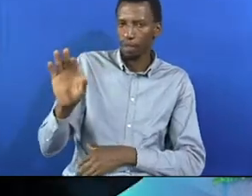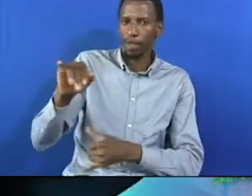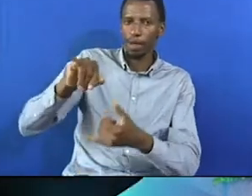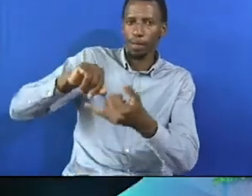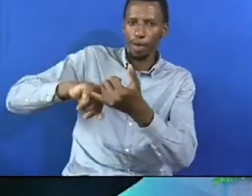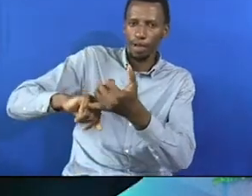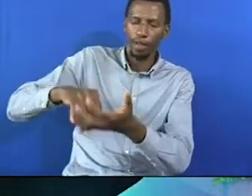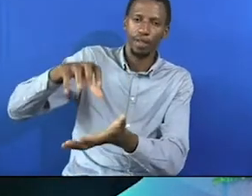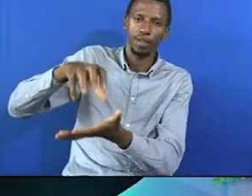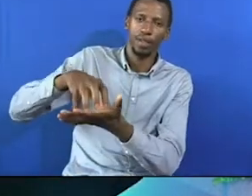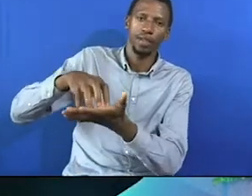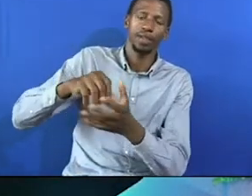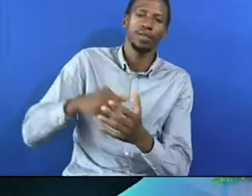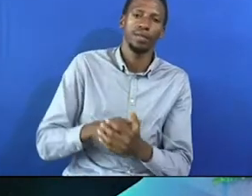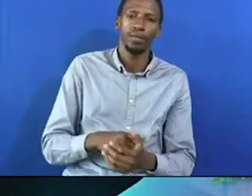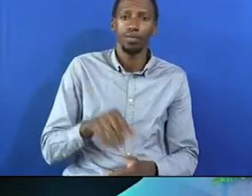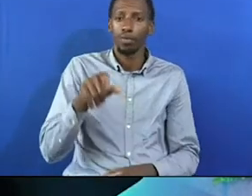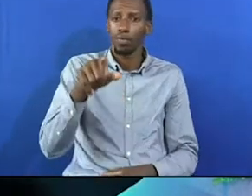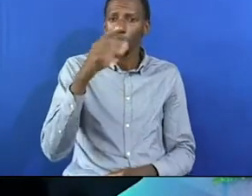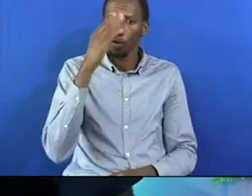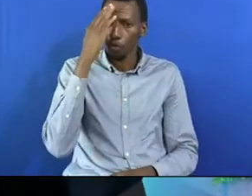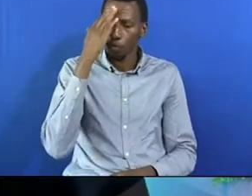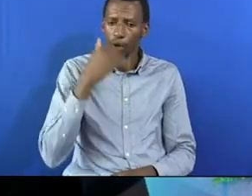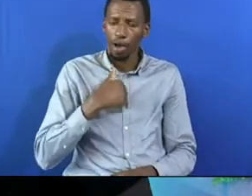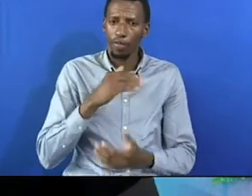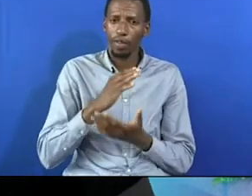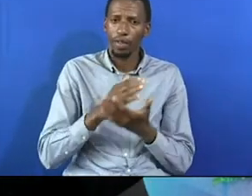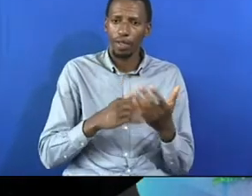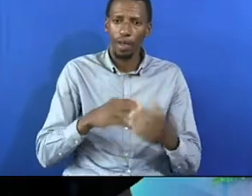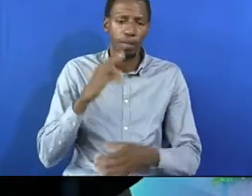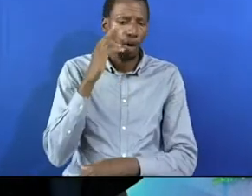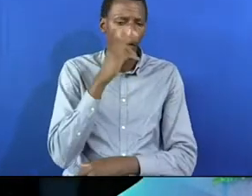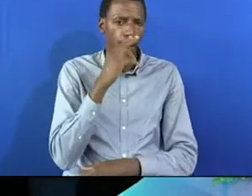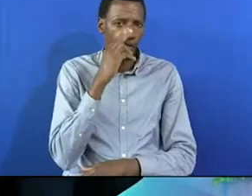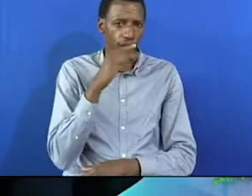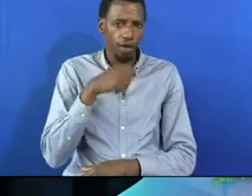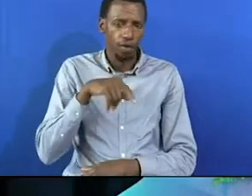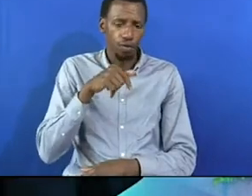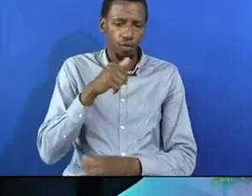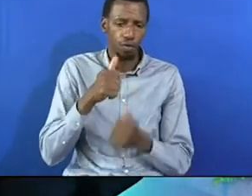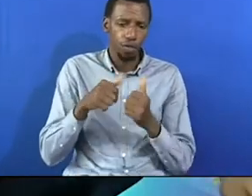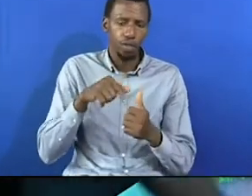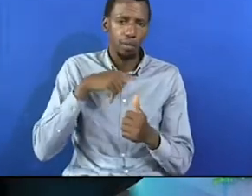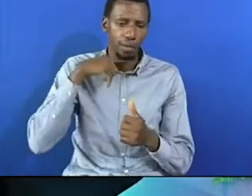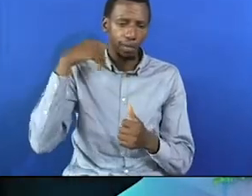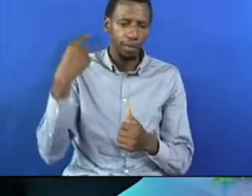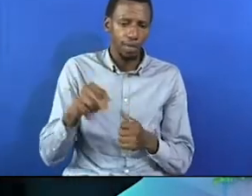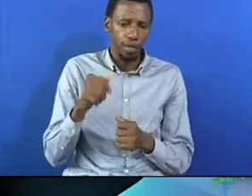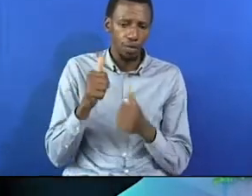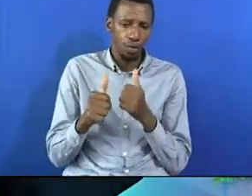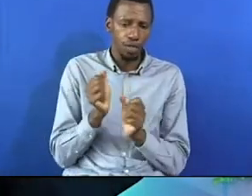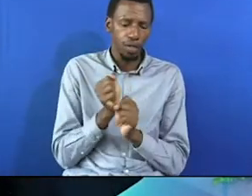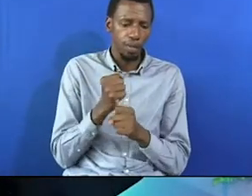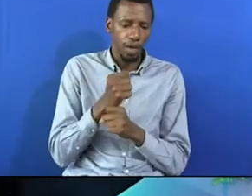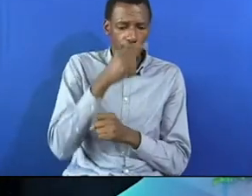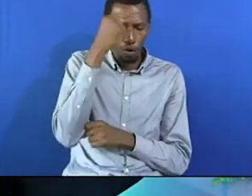Do you know there are certain jokes we make around because of single people that may drive them out of